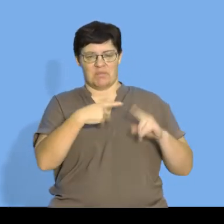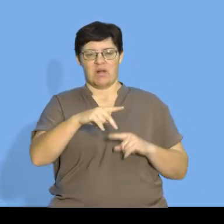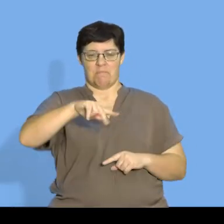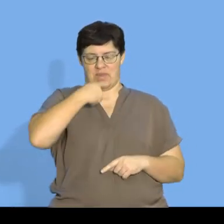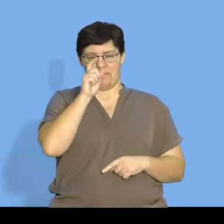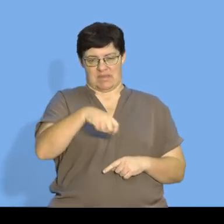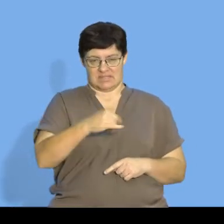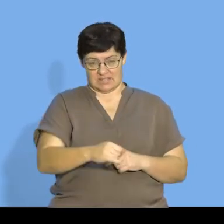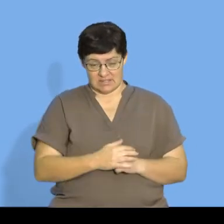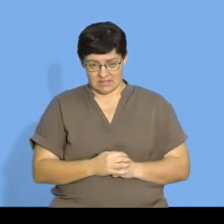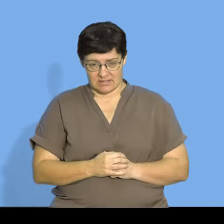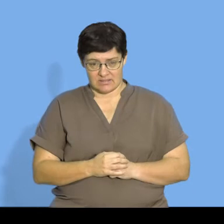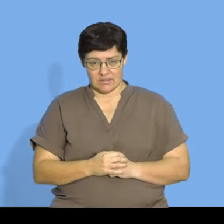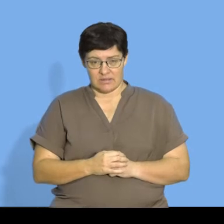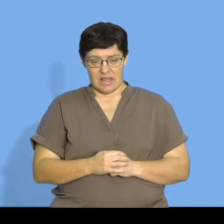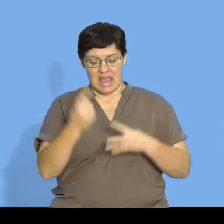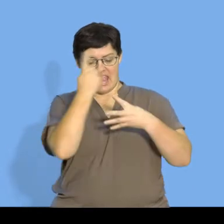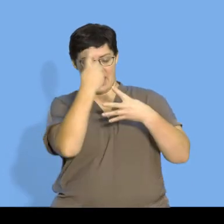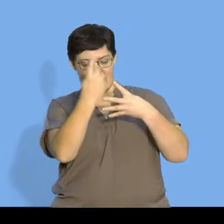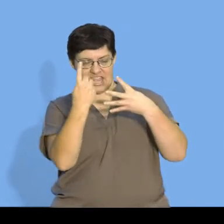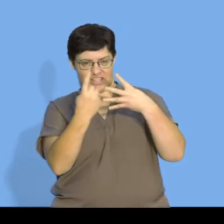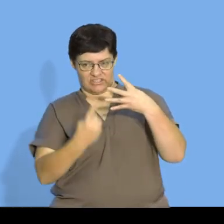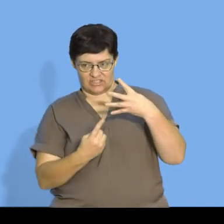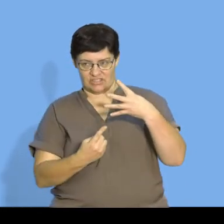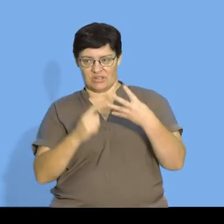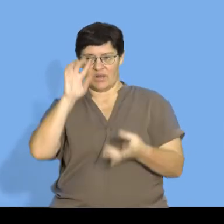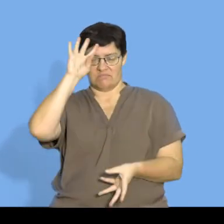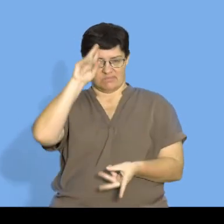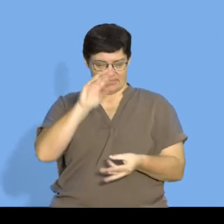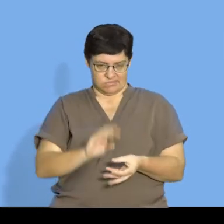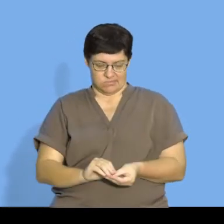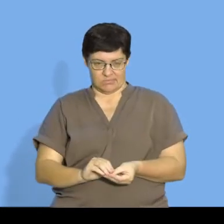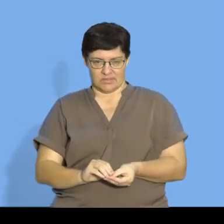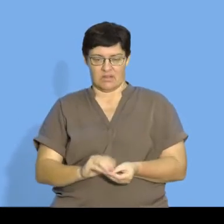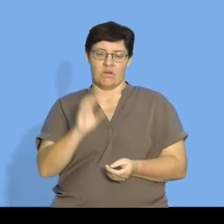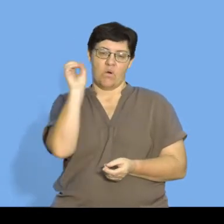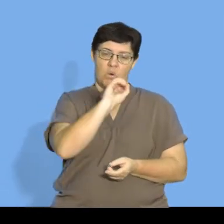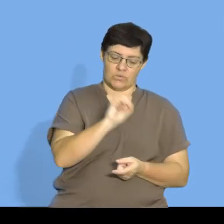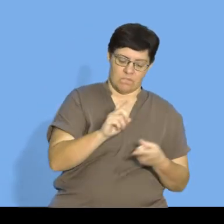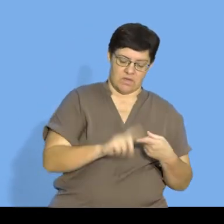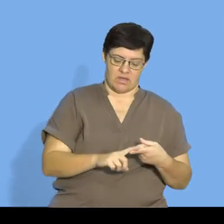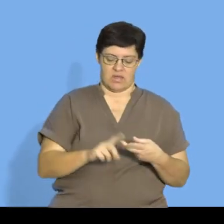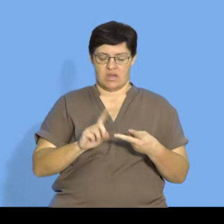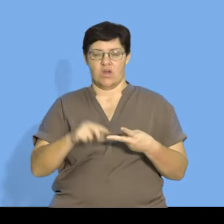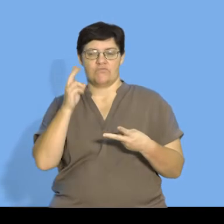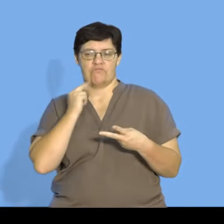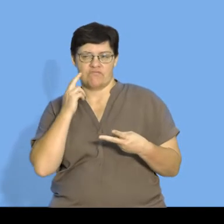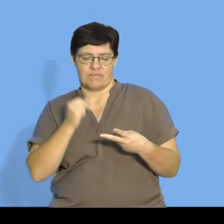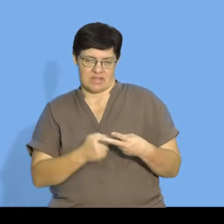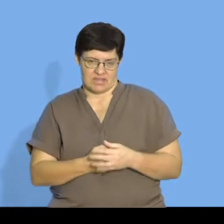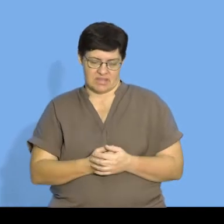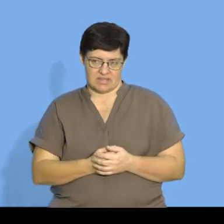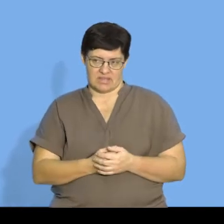now add up all the components that you have in your debtors collection schedule for October,